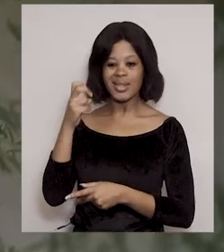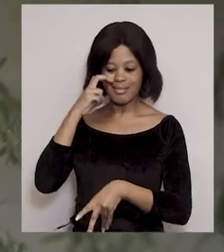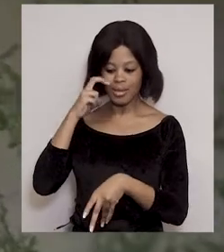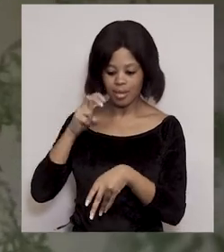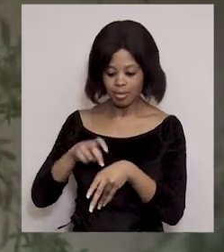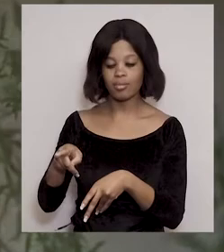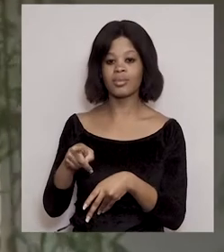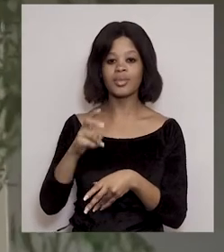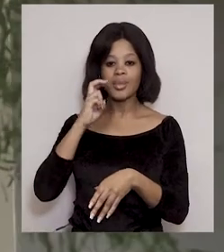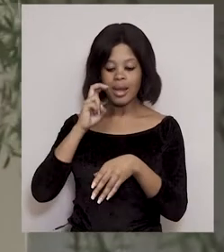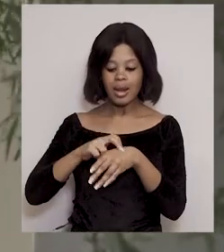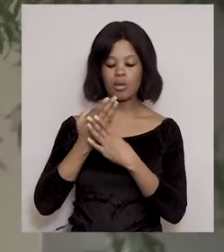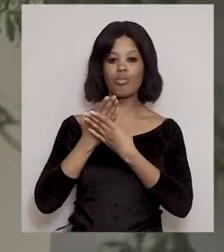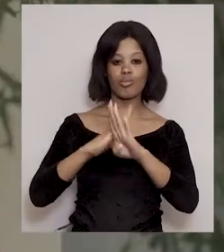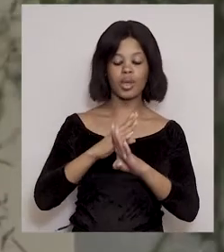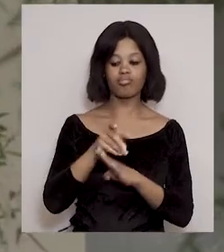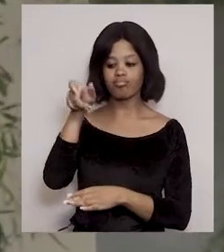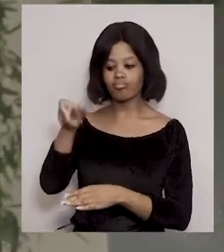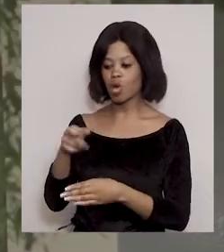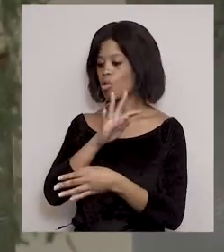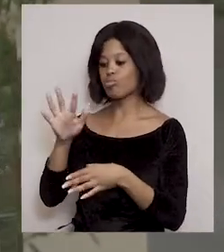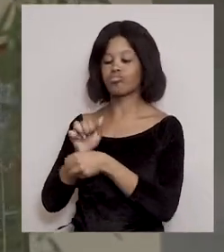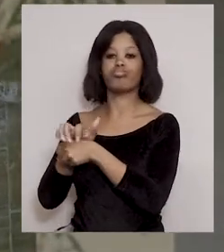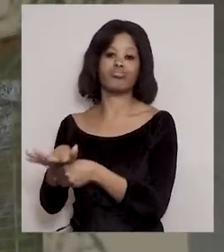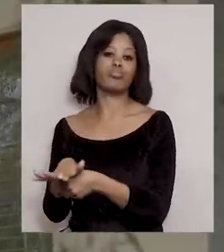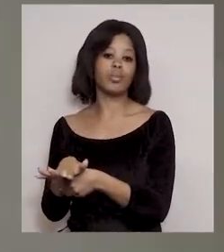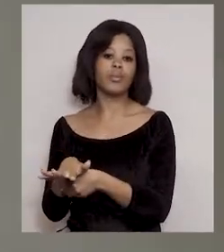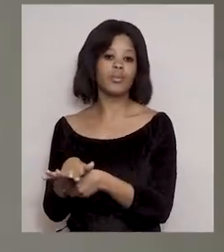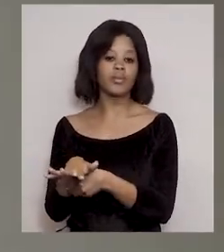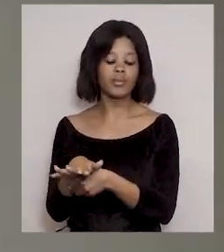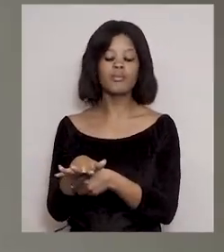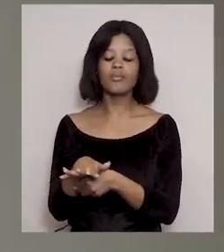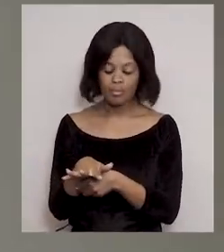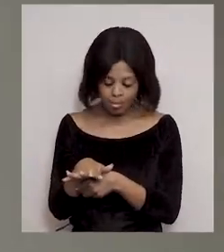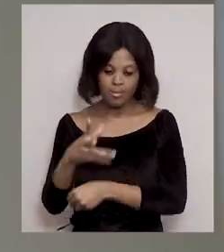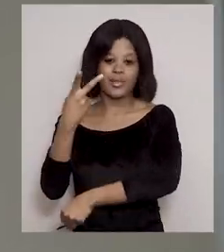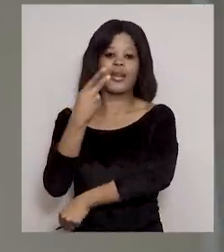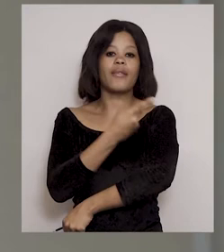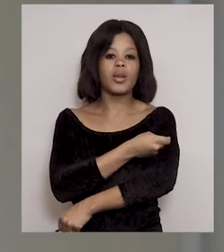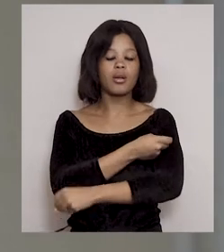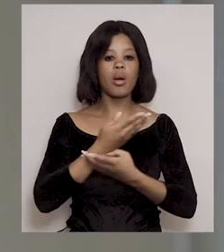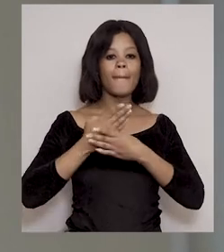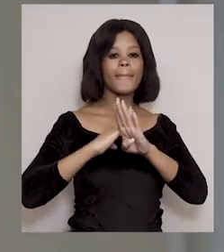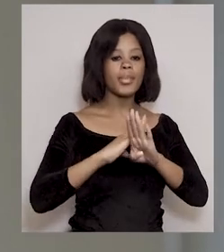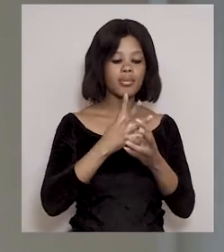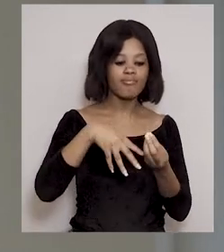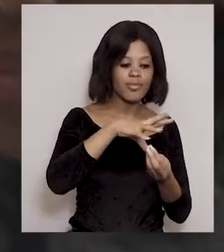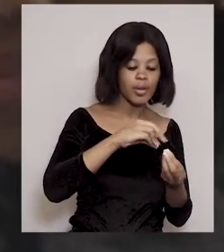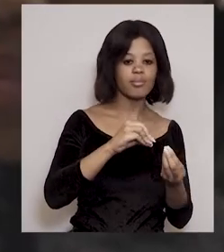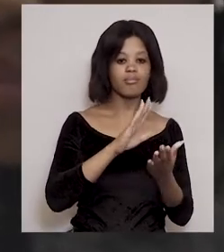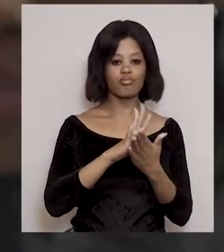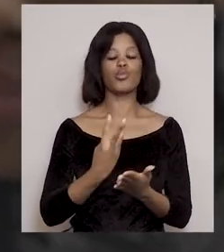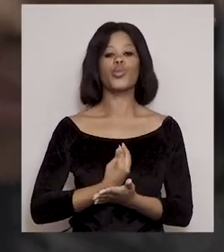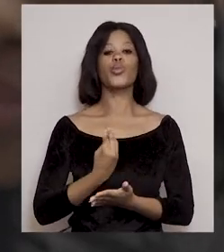le motho a hlokang, hona le motho a hlokang go wena o e protect go go ska motshwaetsa. Jwale nka vaccine. Hore o protect family ya hao,